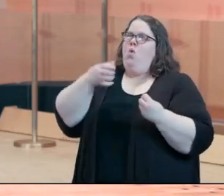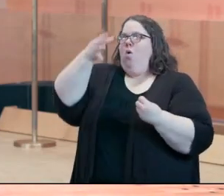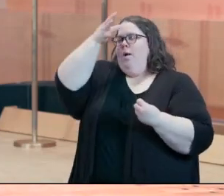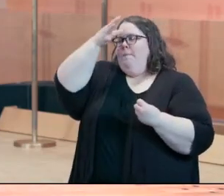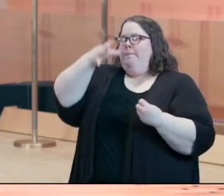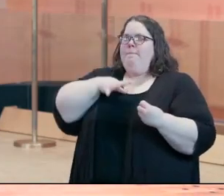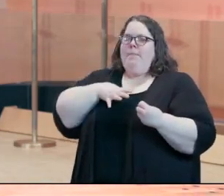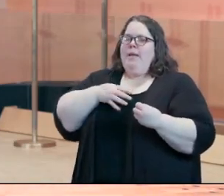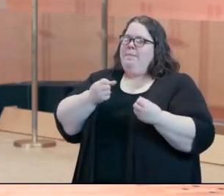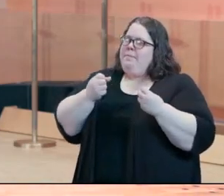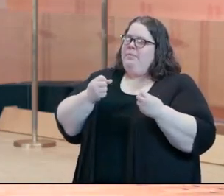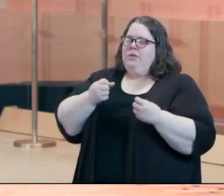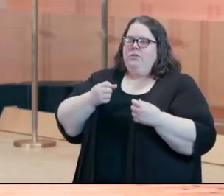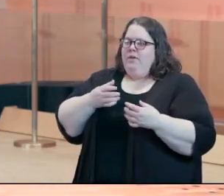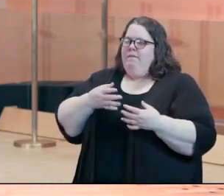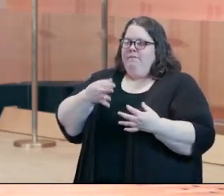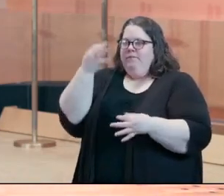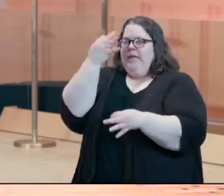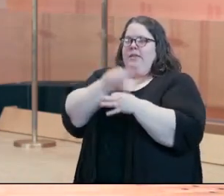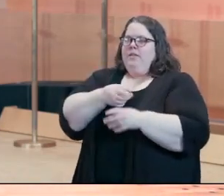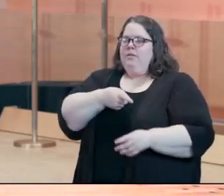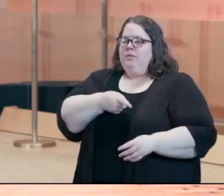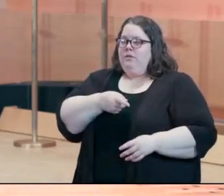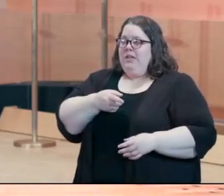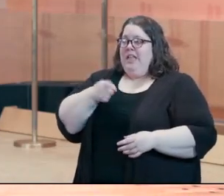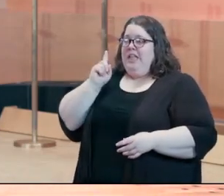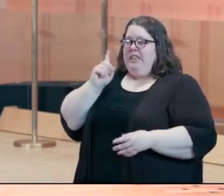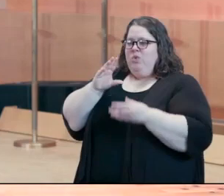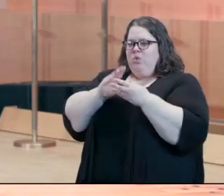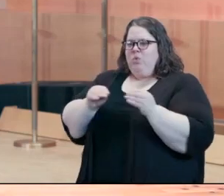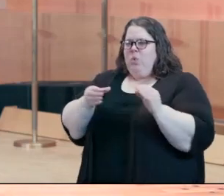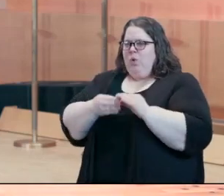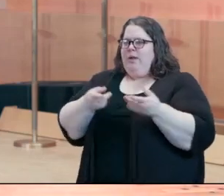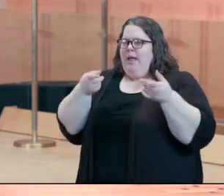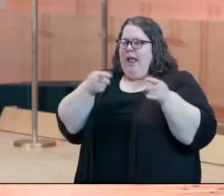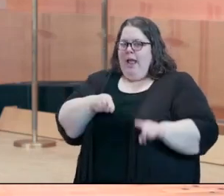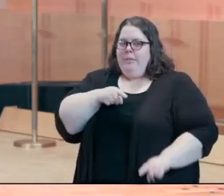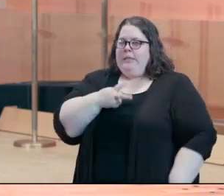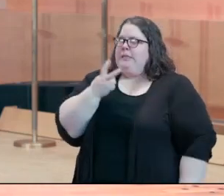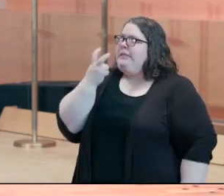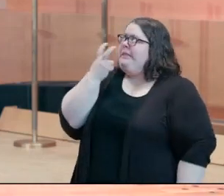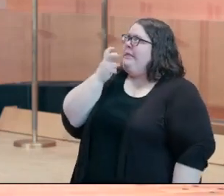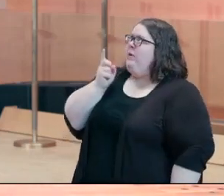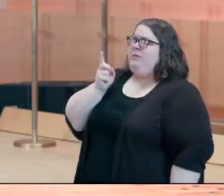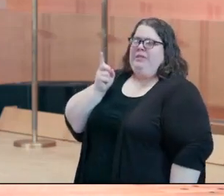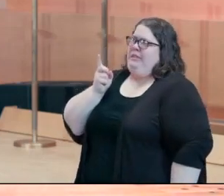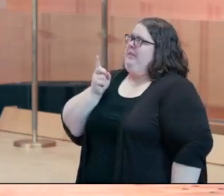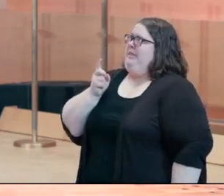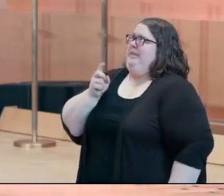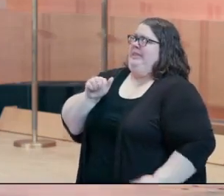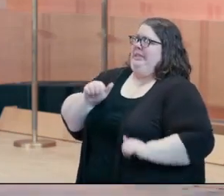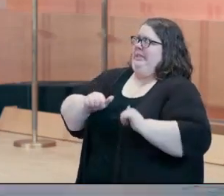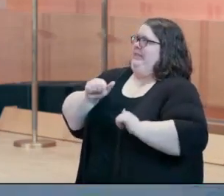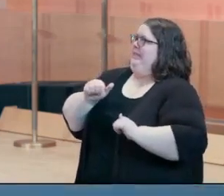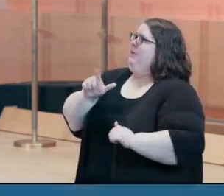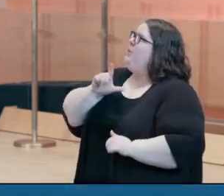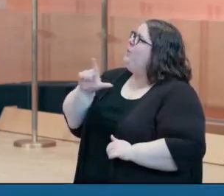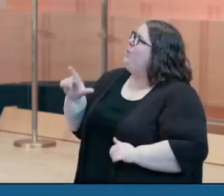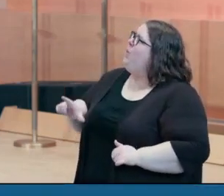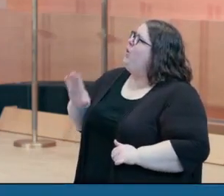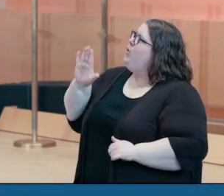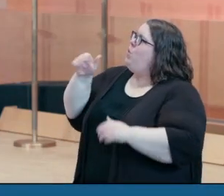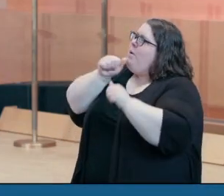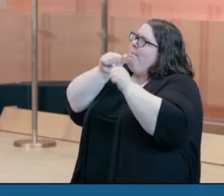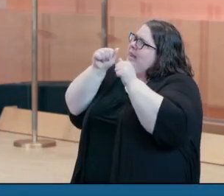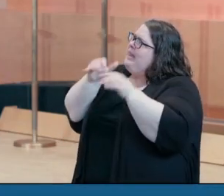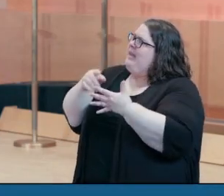And yet, what does he do here? He doubts. He doubts God. He says to him, "Oh, sovereign Lord, what good are all your